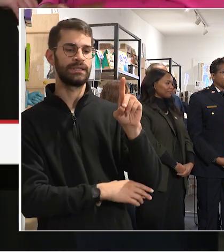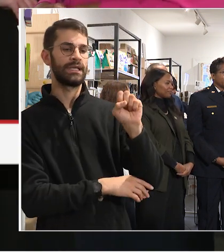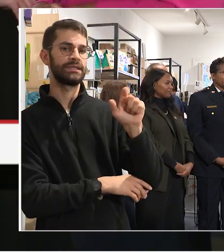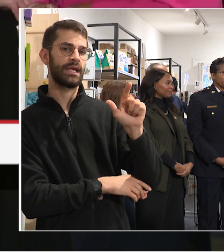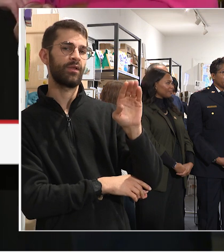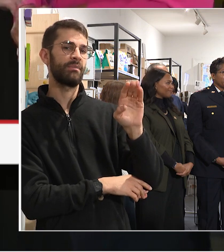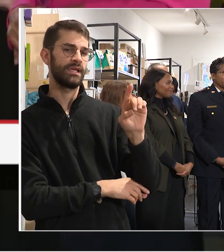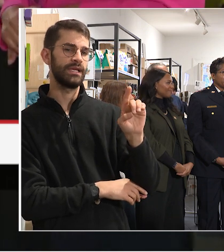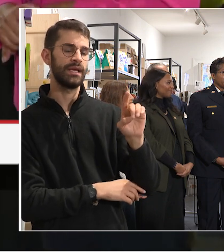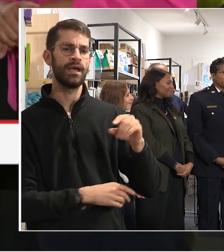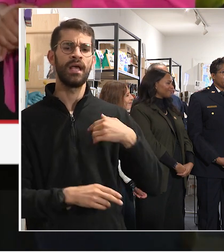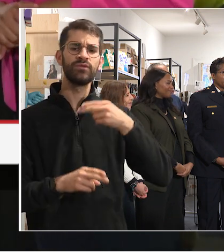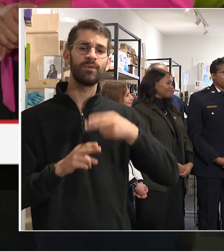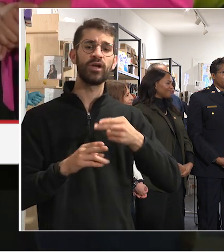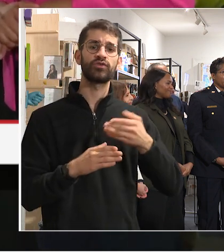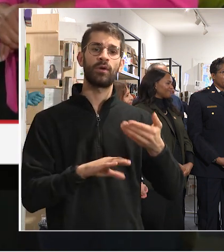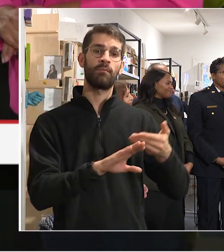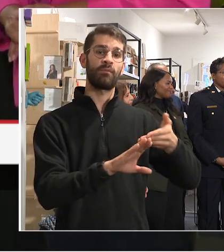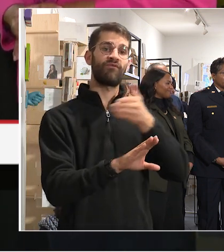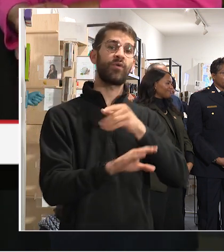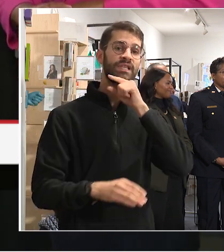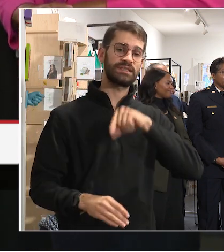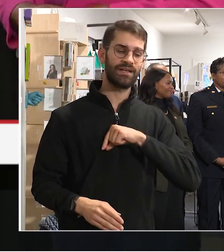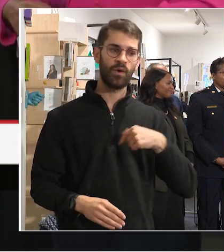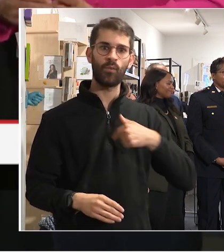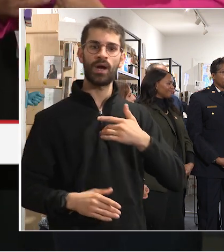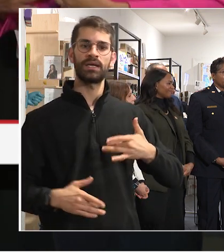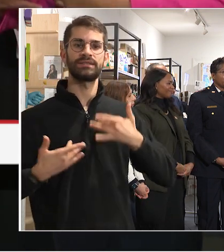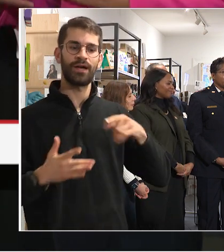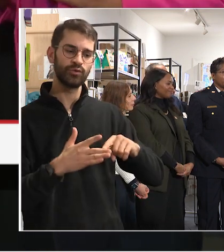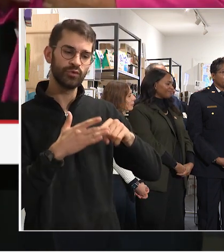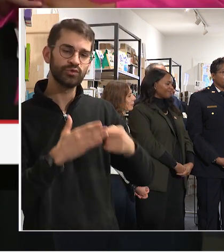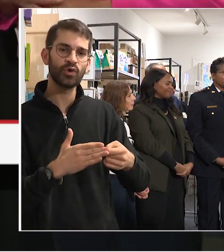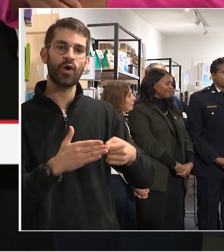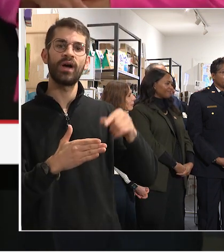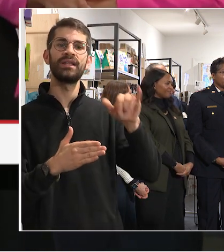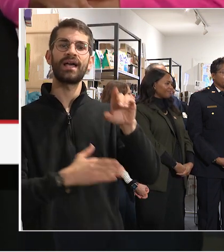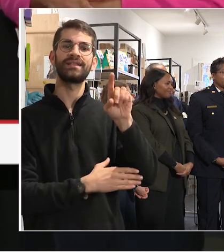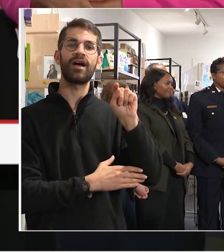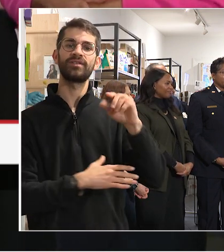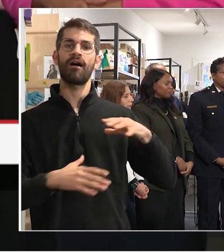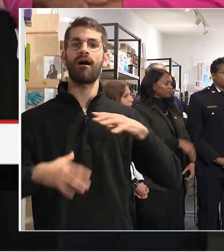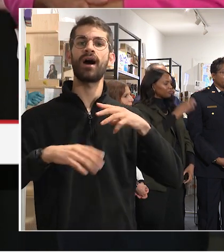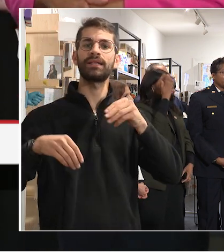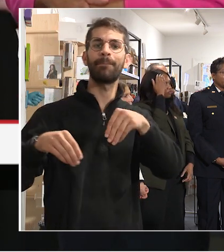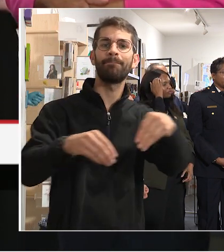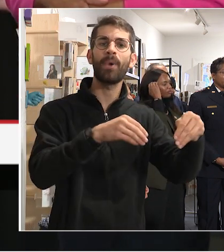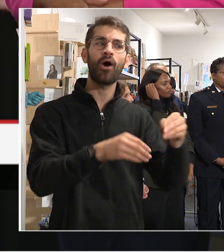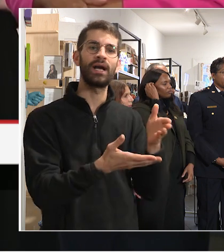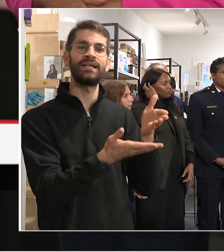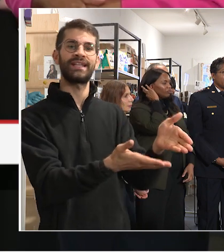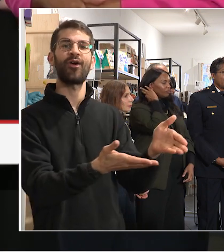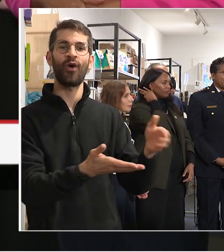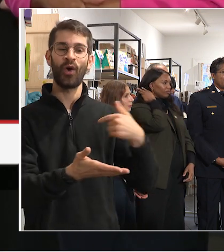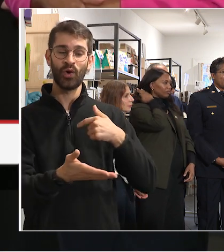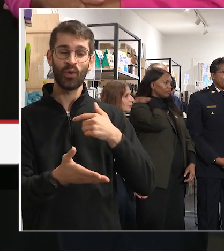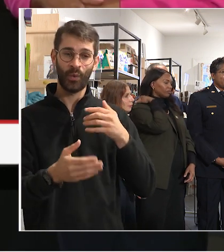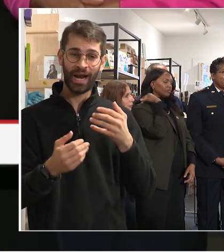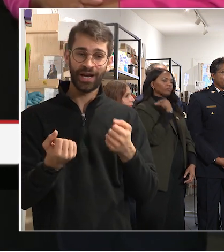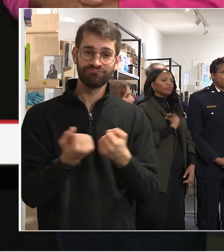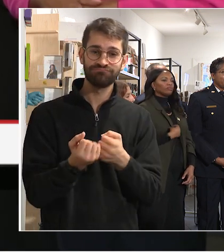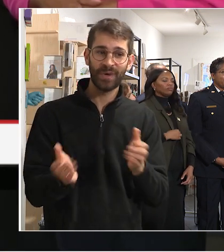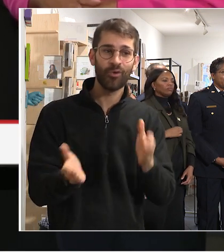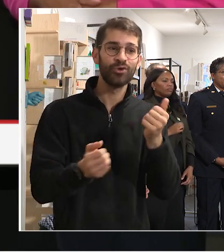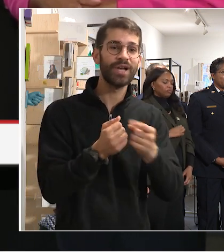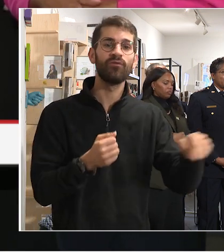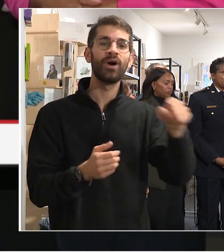Thanksgiving, we were excited to kick off the holiday season at the Downtown Holiday Market, encouraging everyone to shop small and support